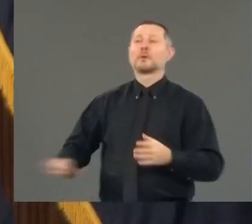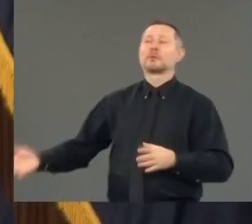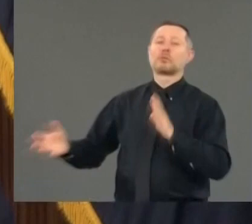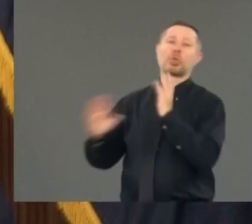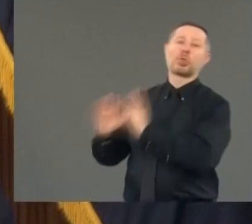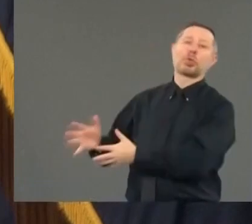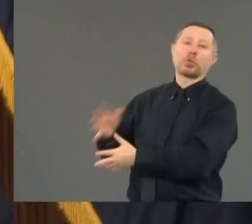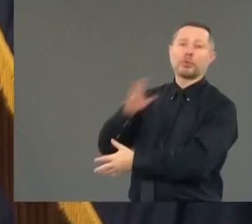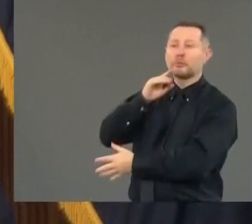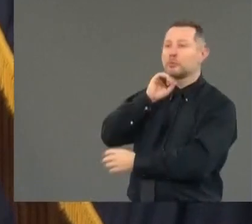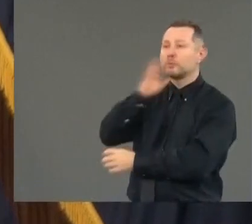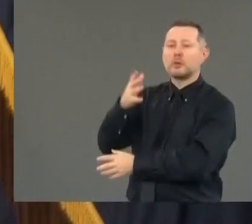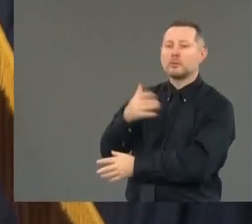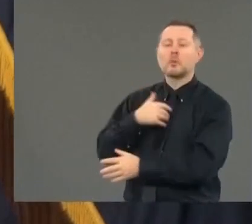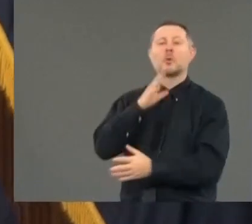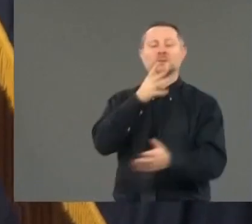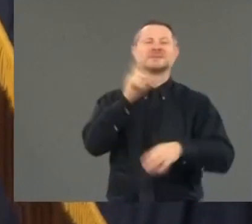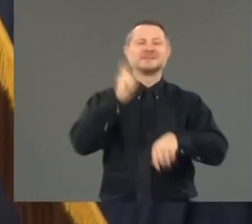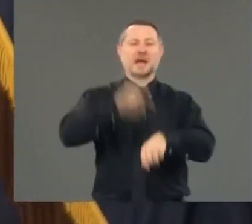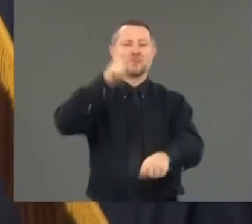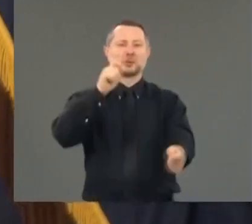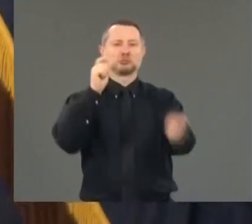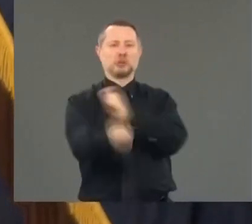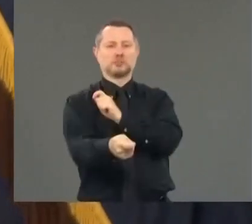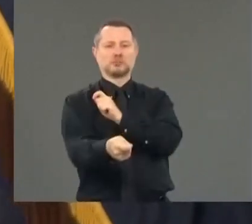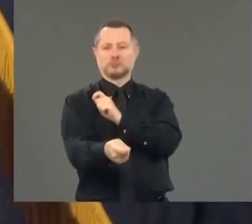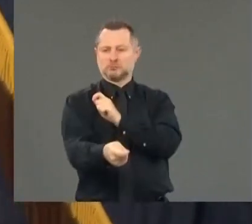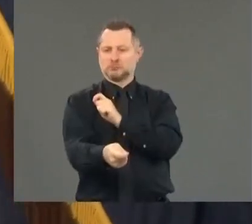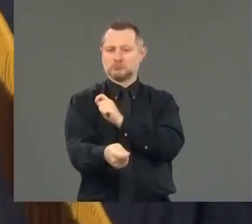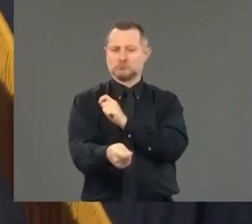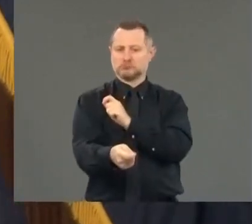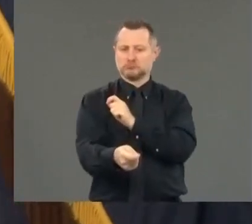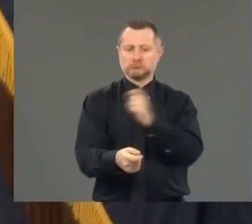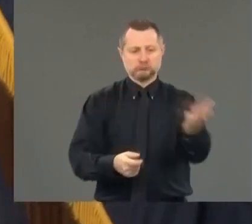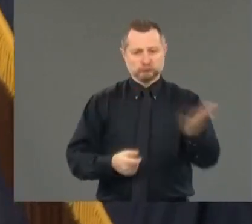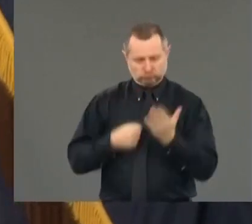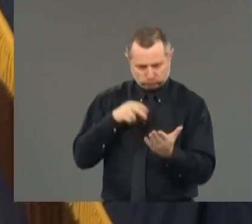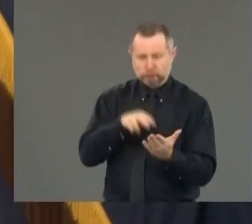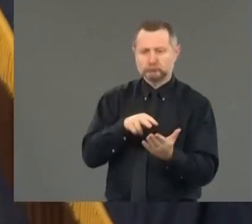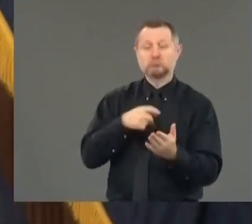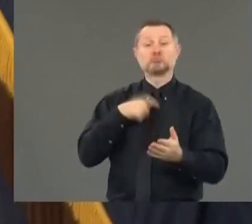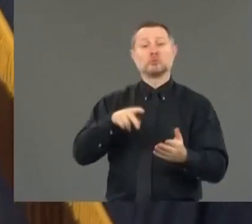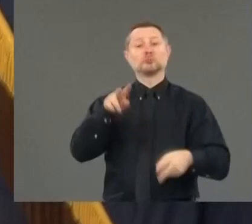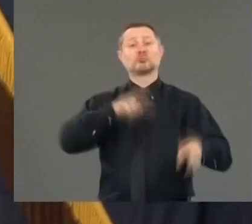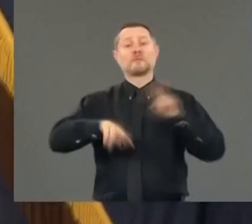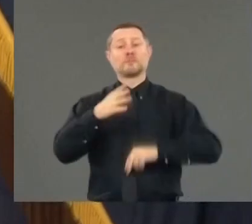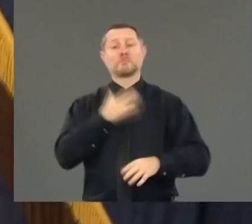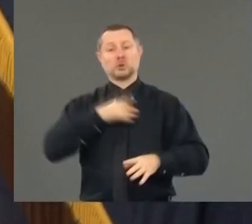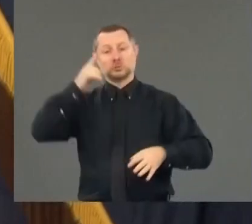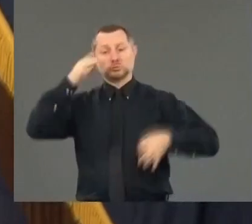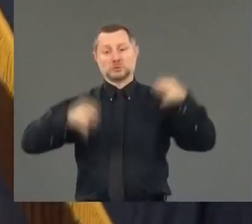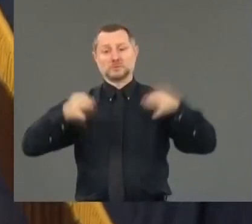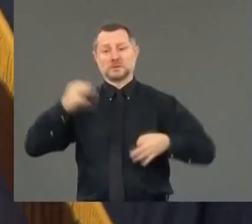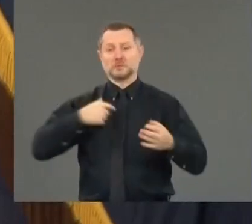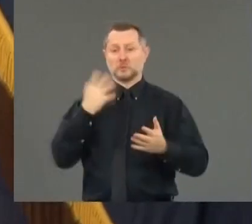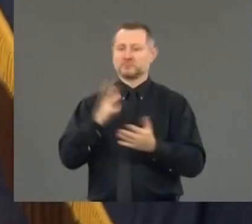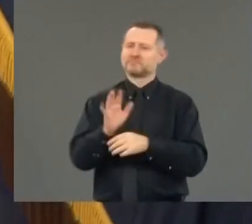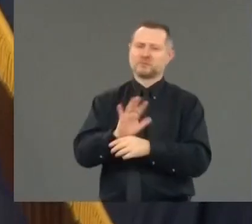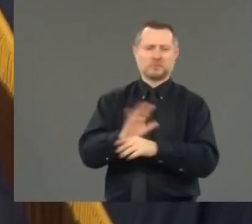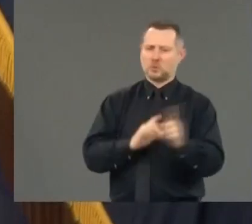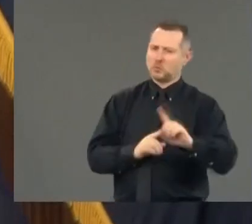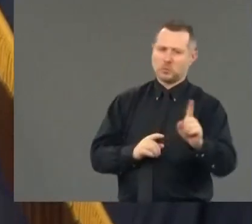moment of reform. I'm not going to judge it on just what I saw on the video, right?